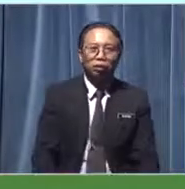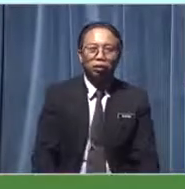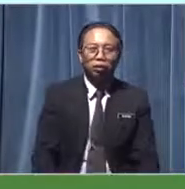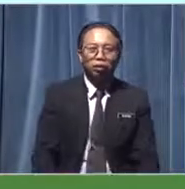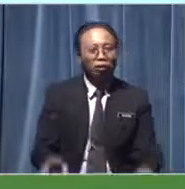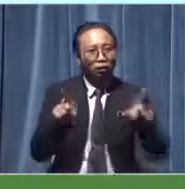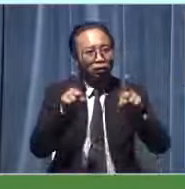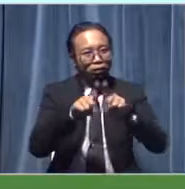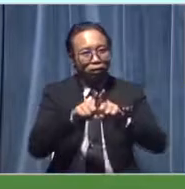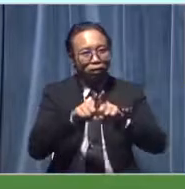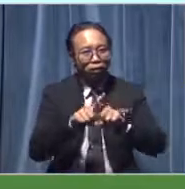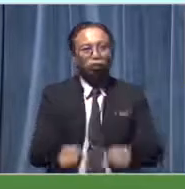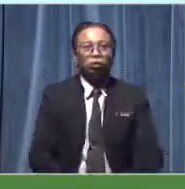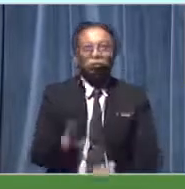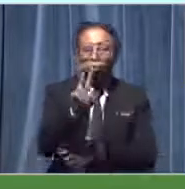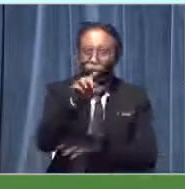equals